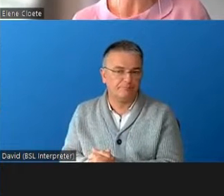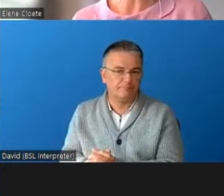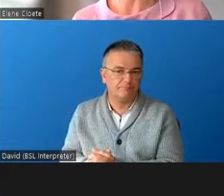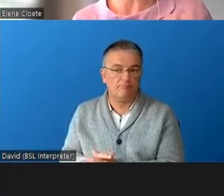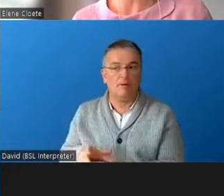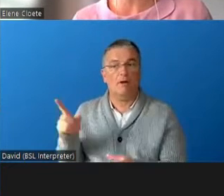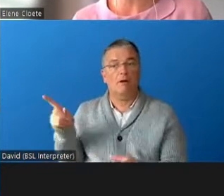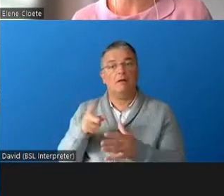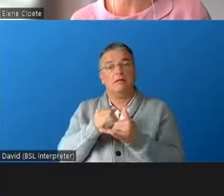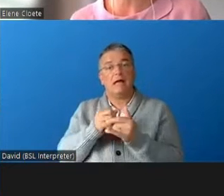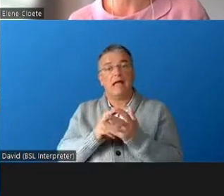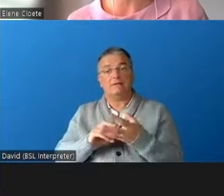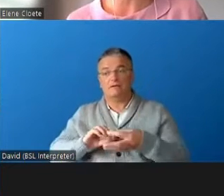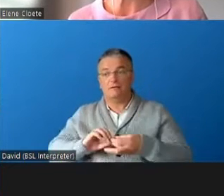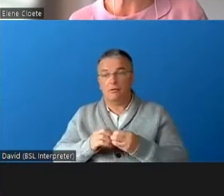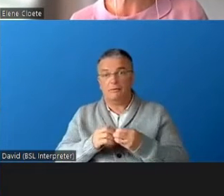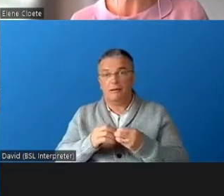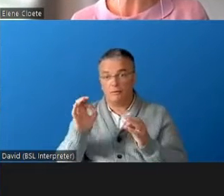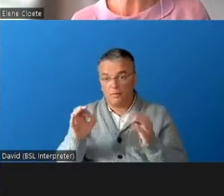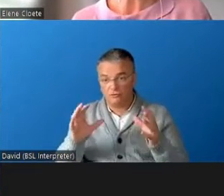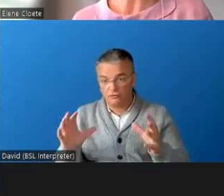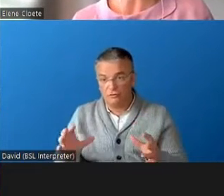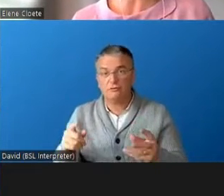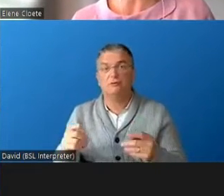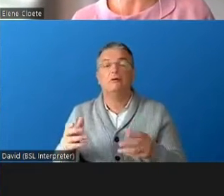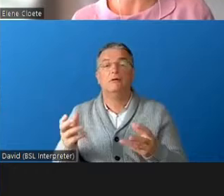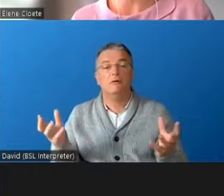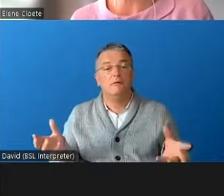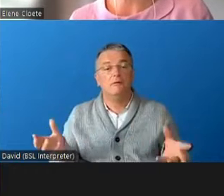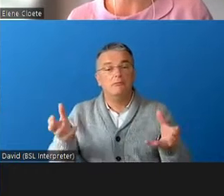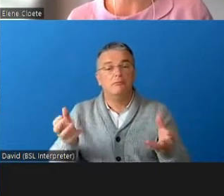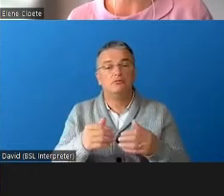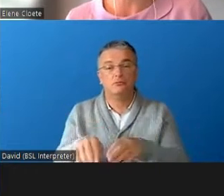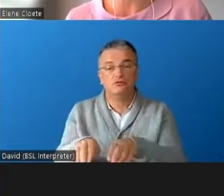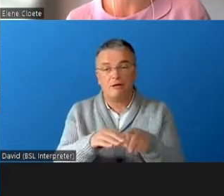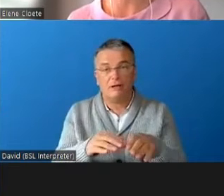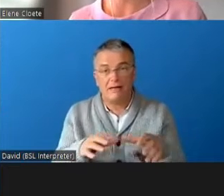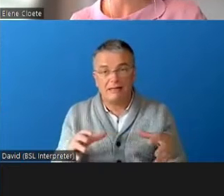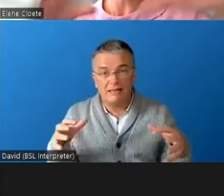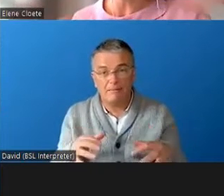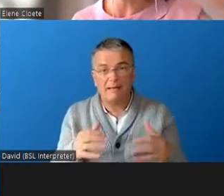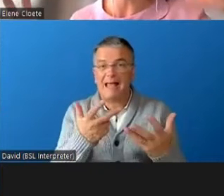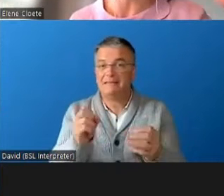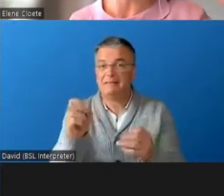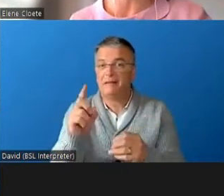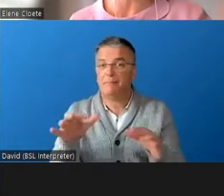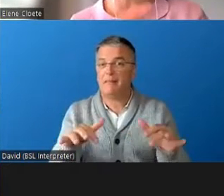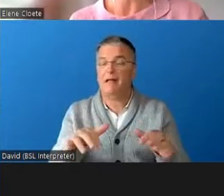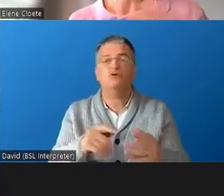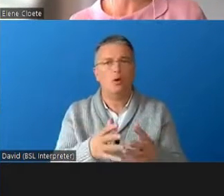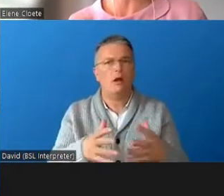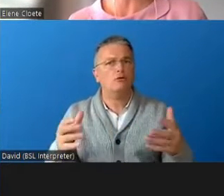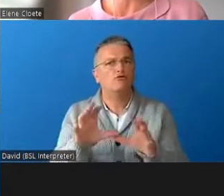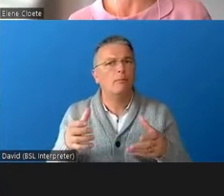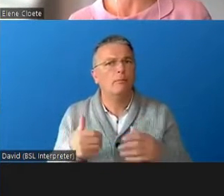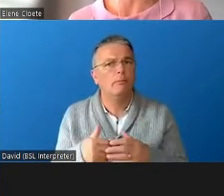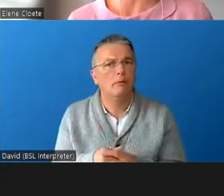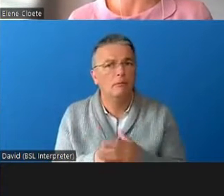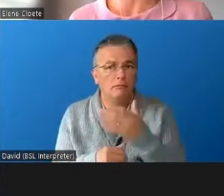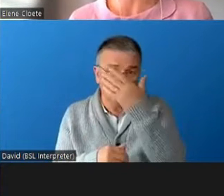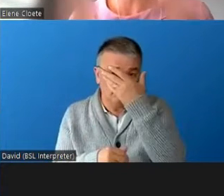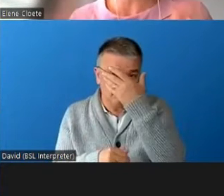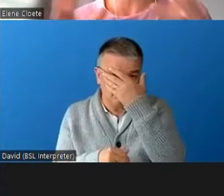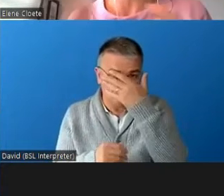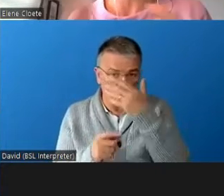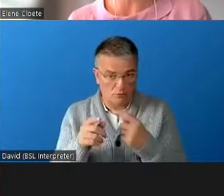them were also done during General Assembly, and there were about 80 people present. So it was a large group through which